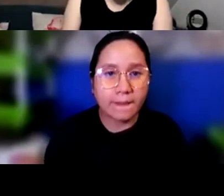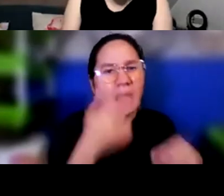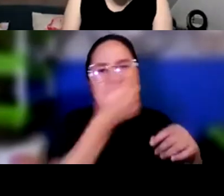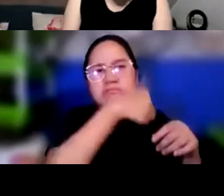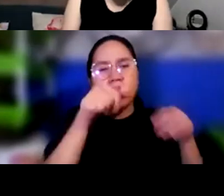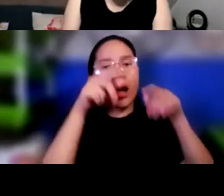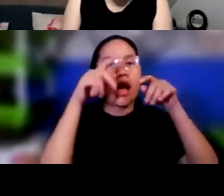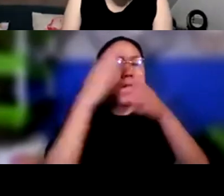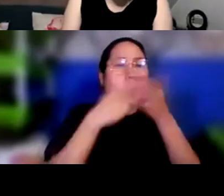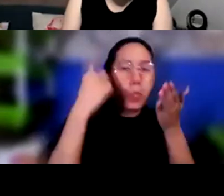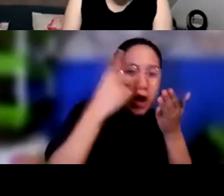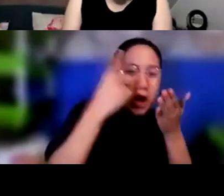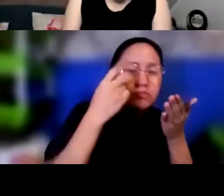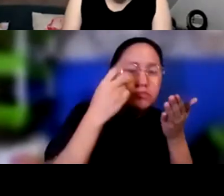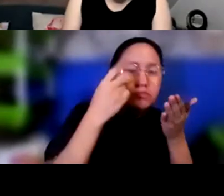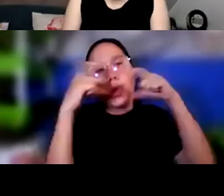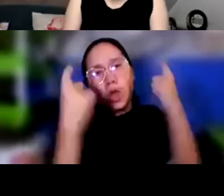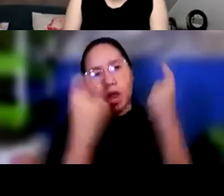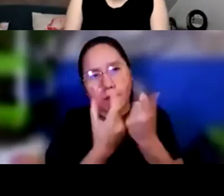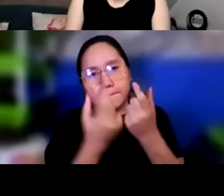or a coworker?